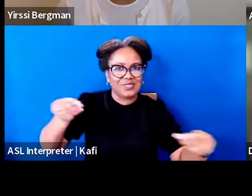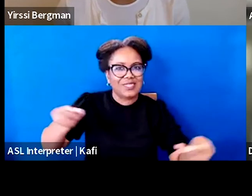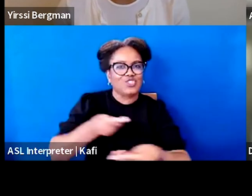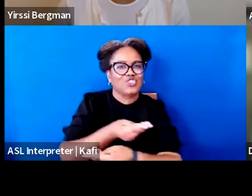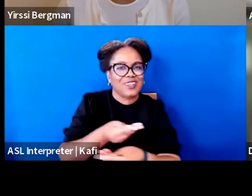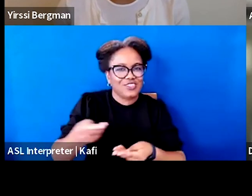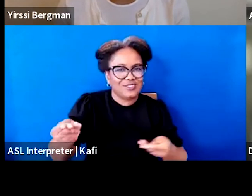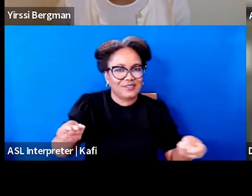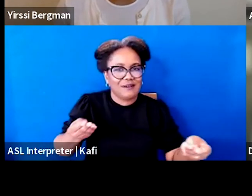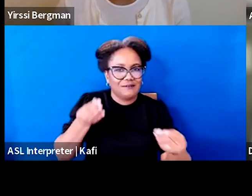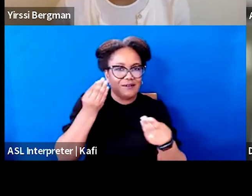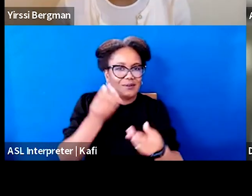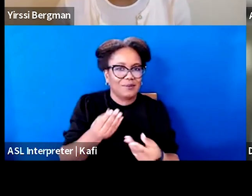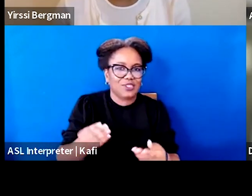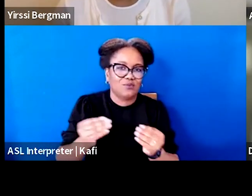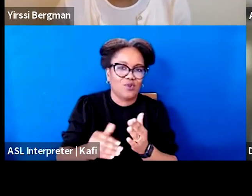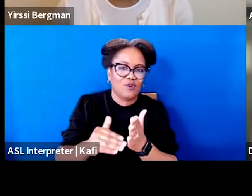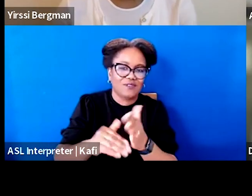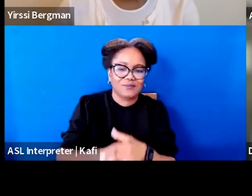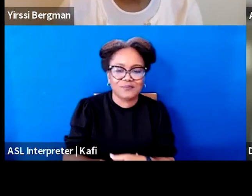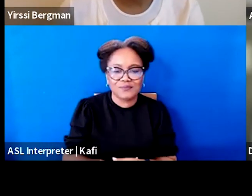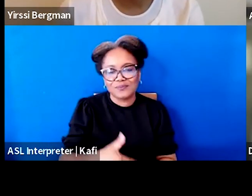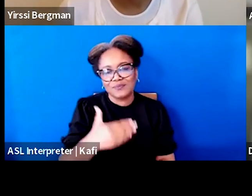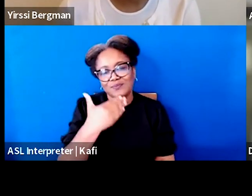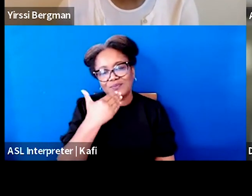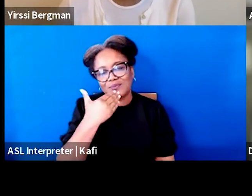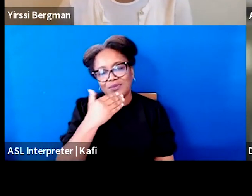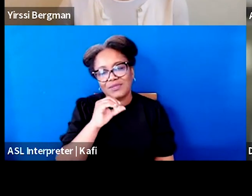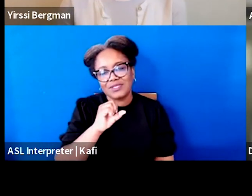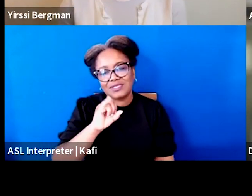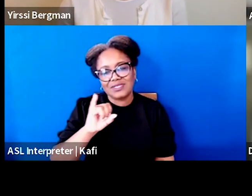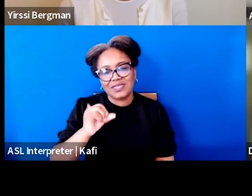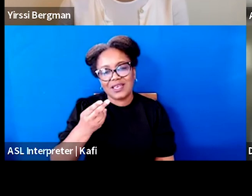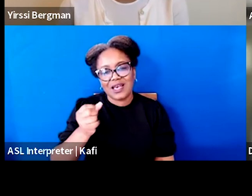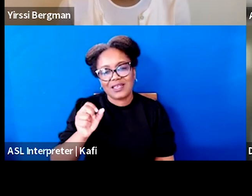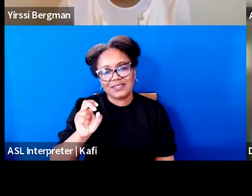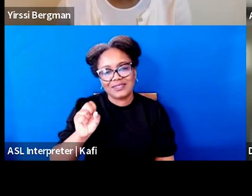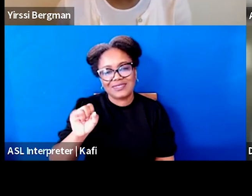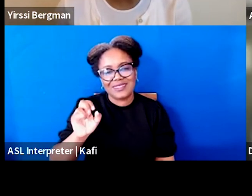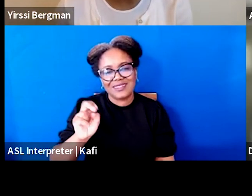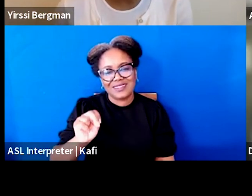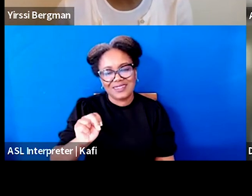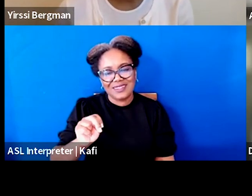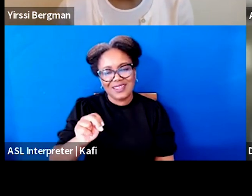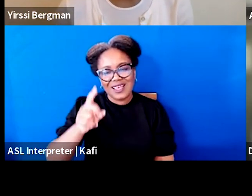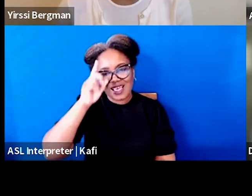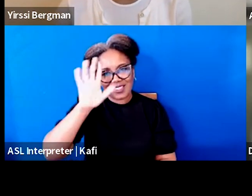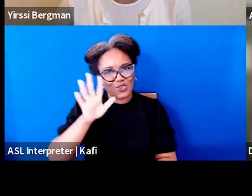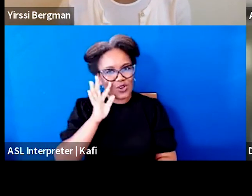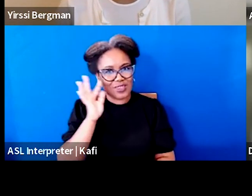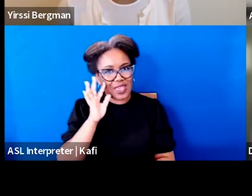often. Thank you, Siihasin. I think your cat was emphatically agreeing with you.